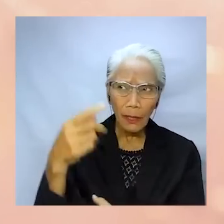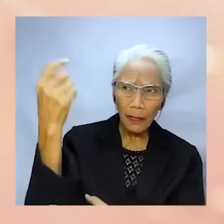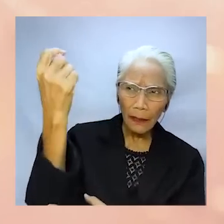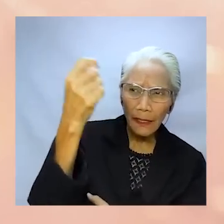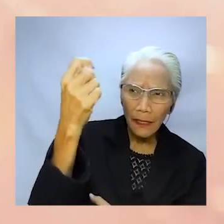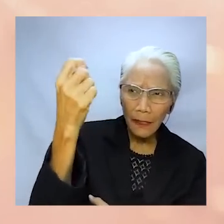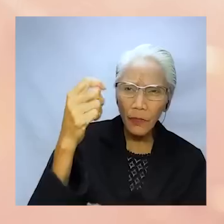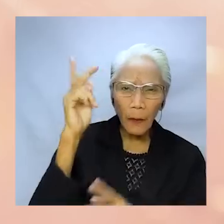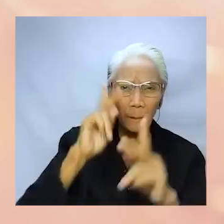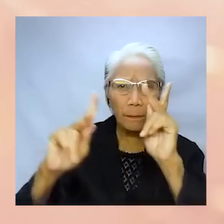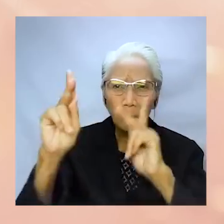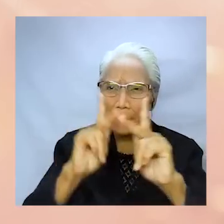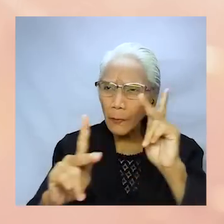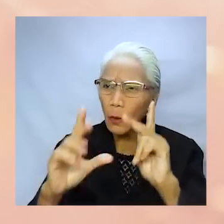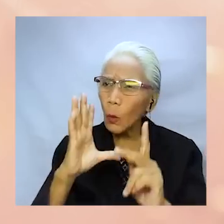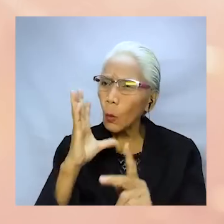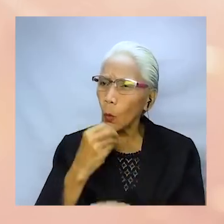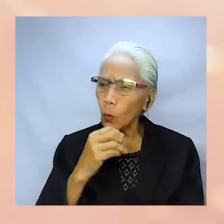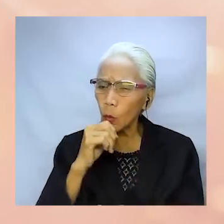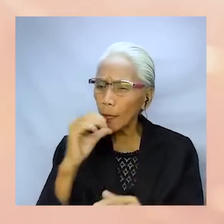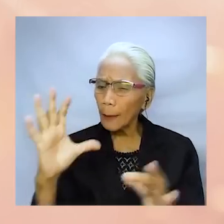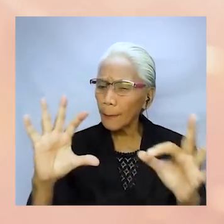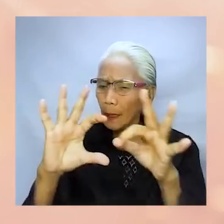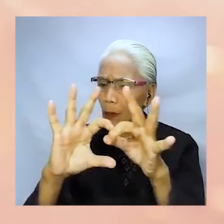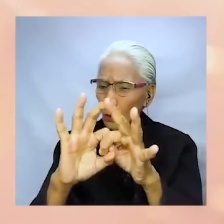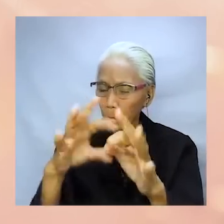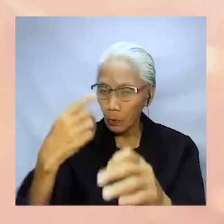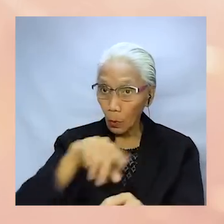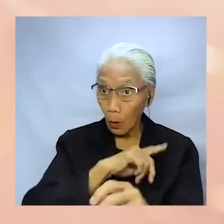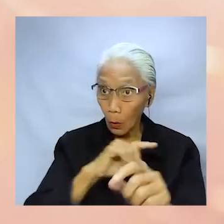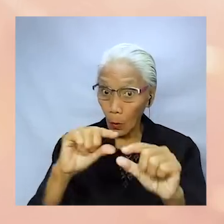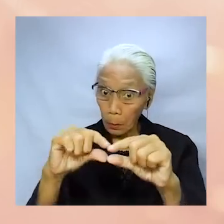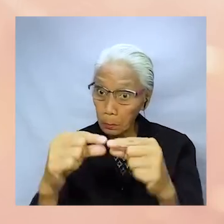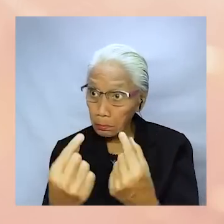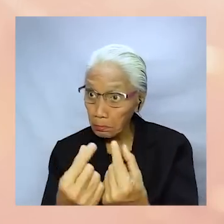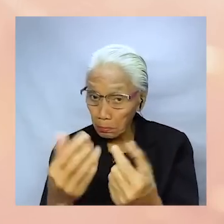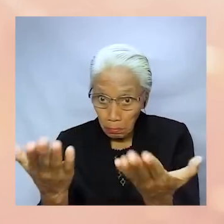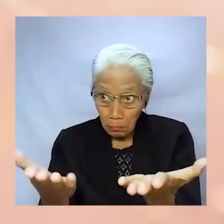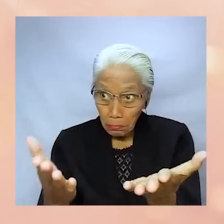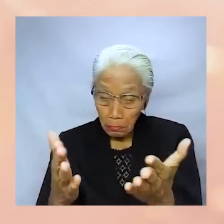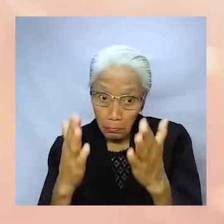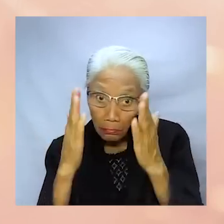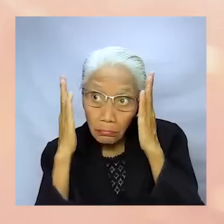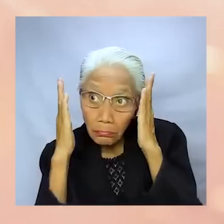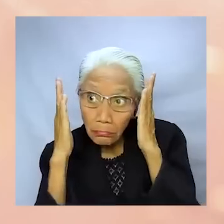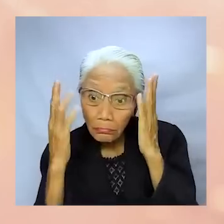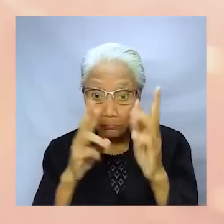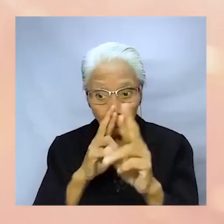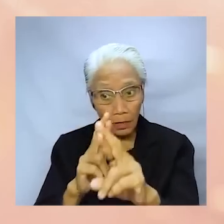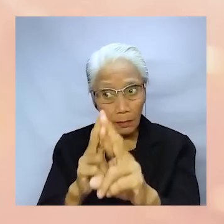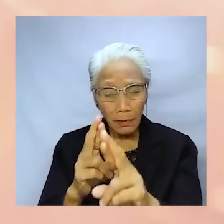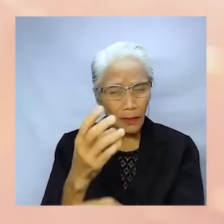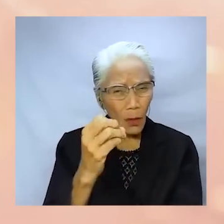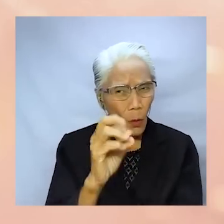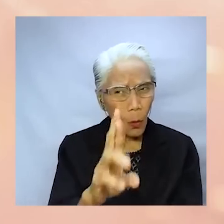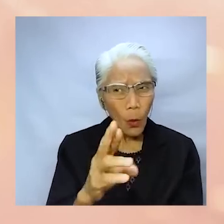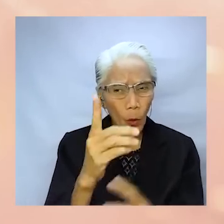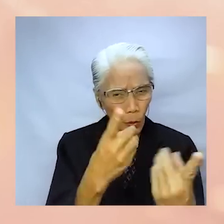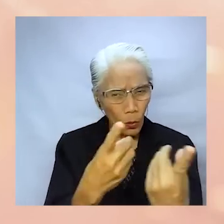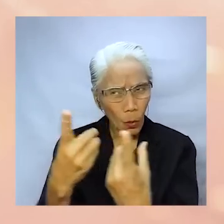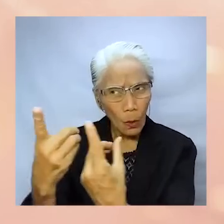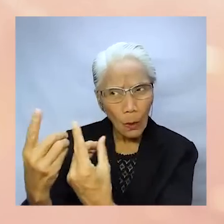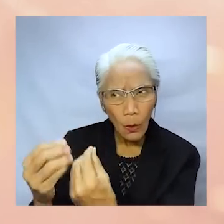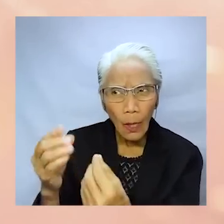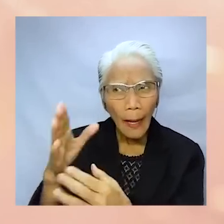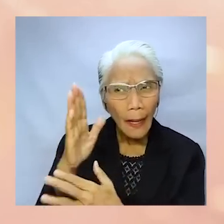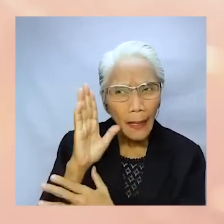not belong to our group? Do we listen and respond? Or do we listen with plugged ears because